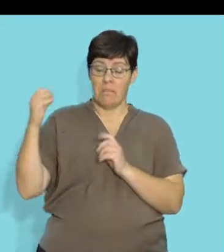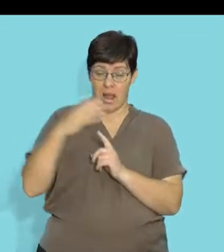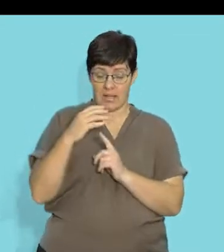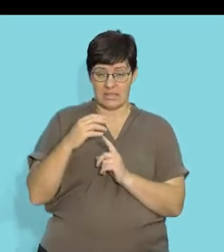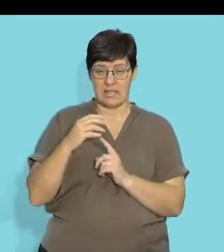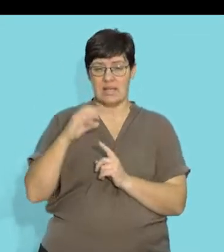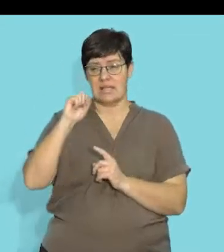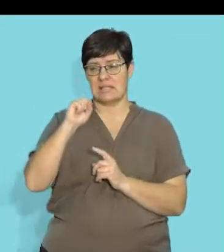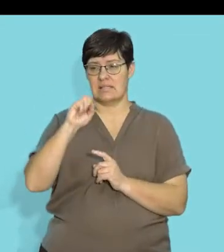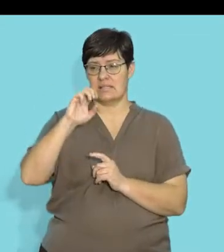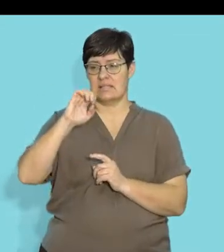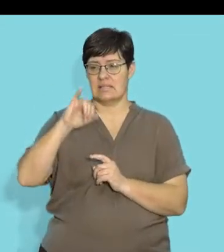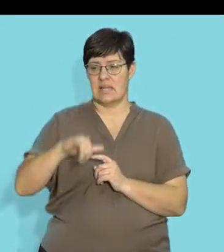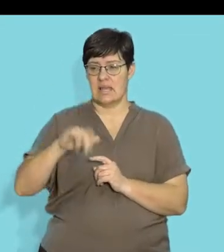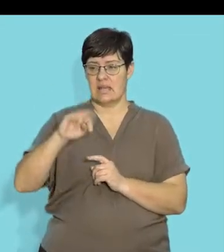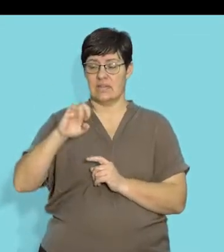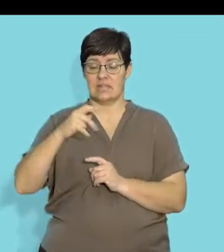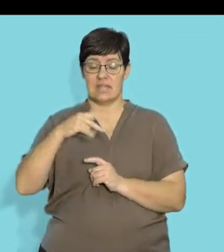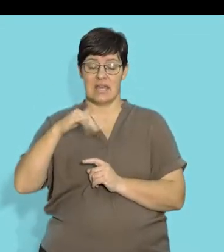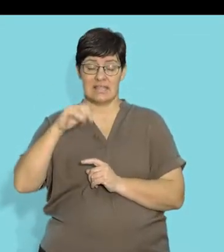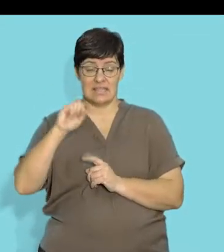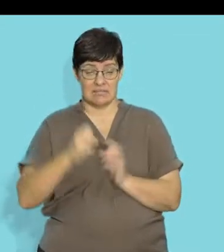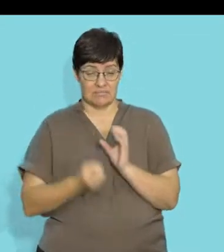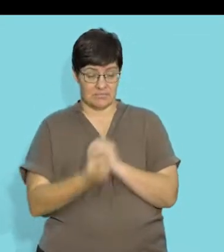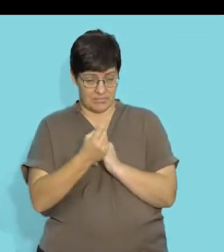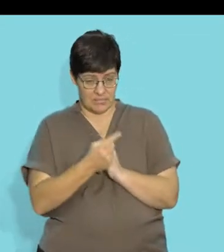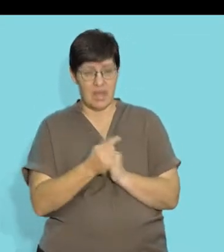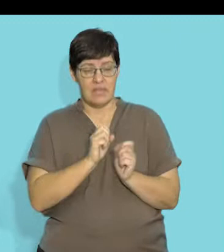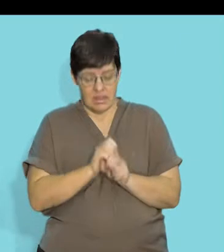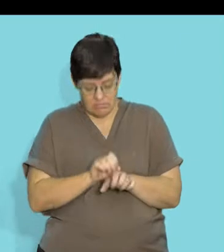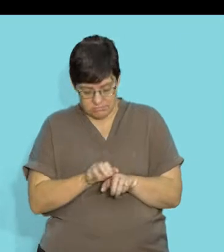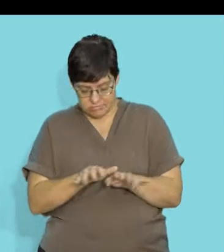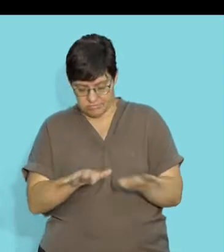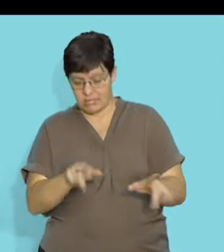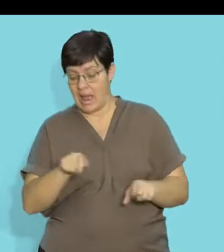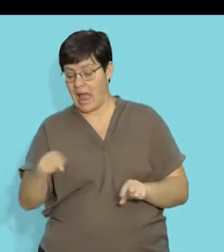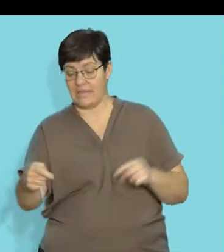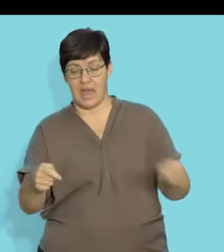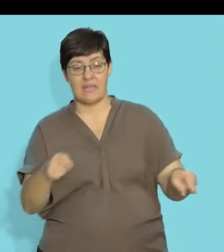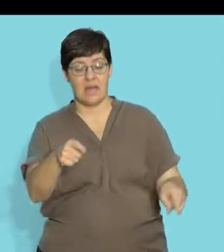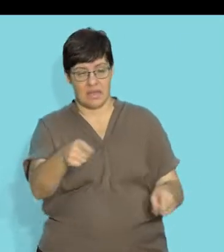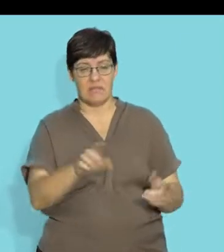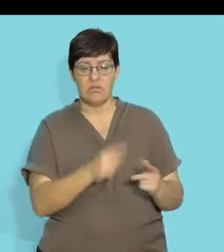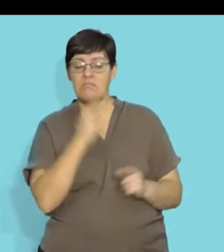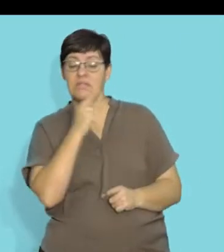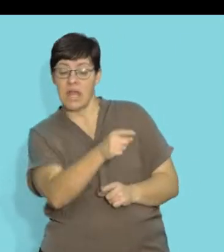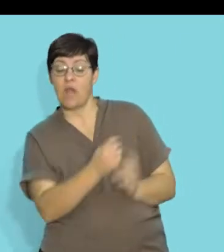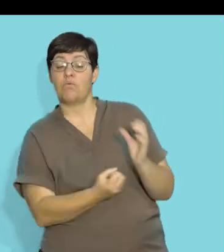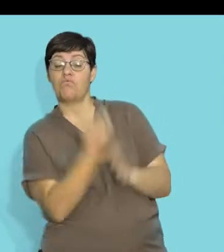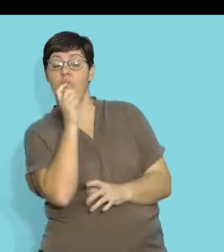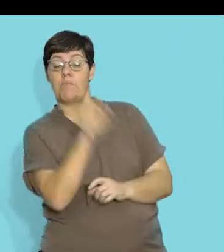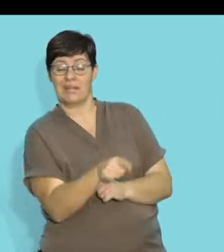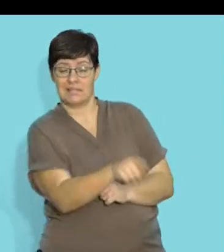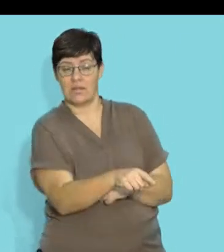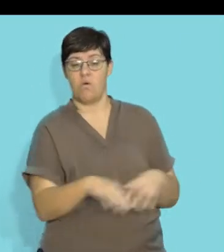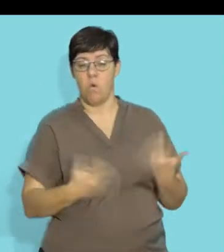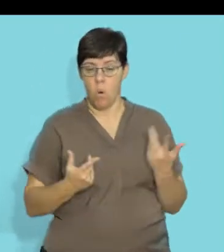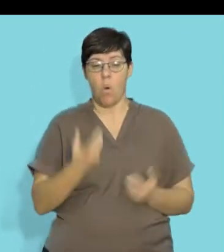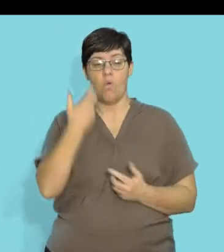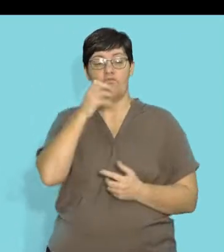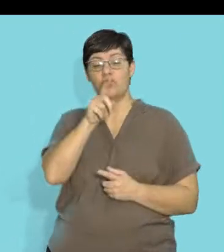one part of the plant, and then they're transported to the other parts where they can cause a response such as the